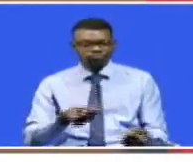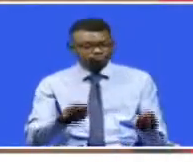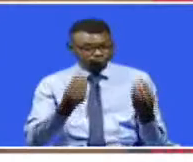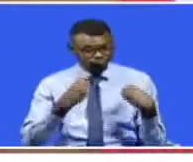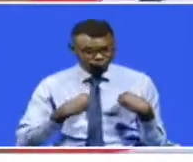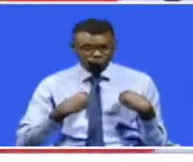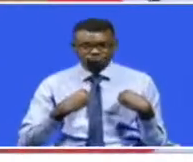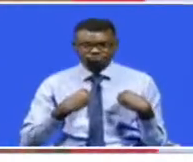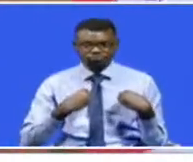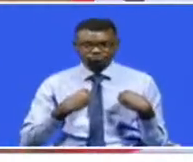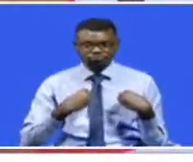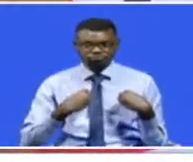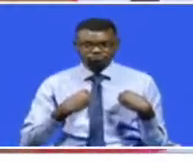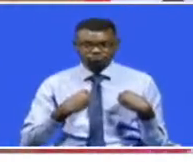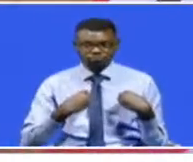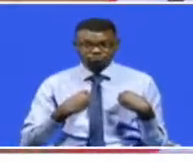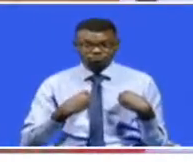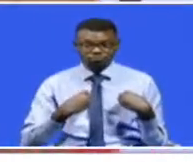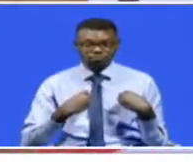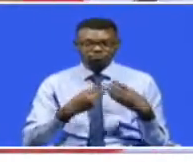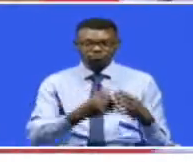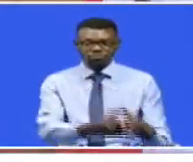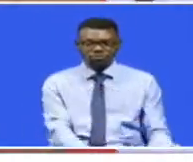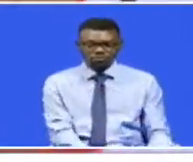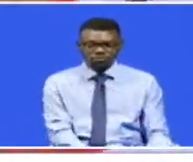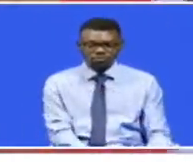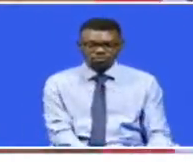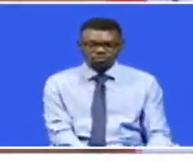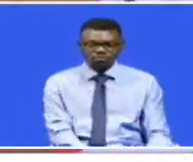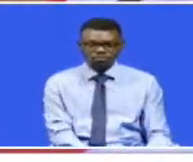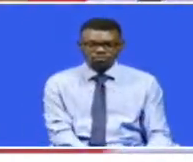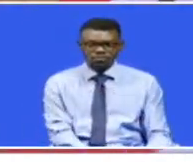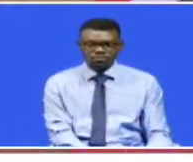administering intravenously